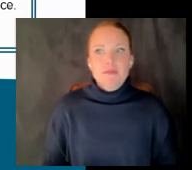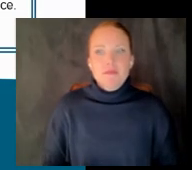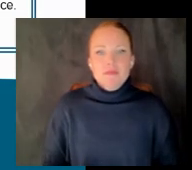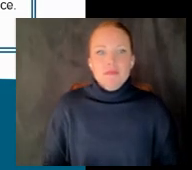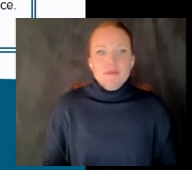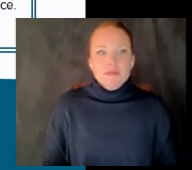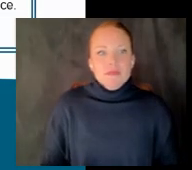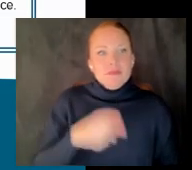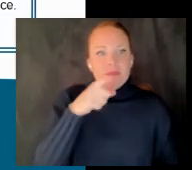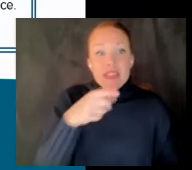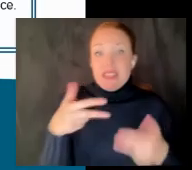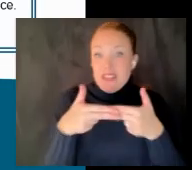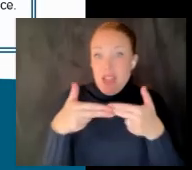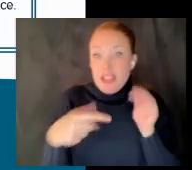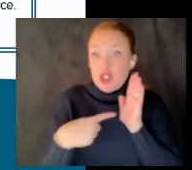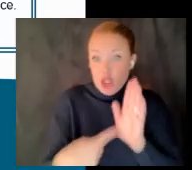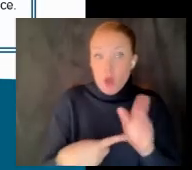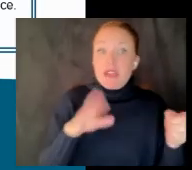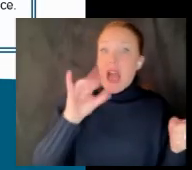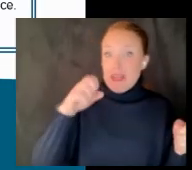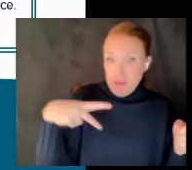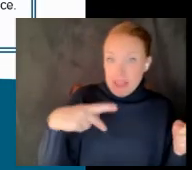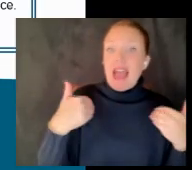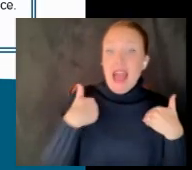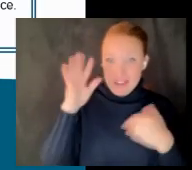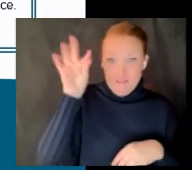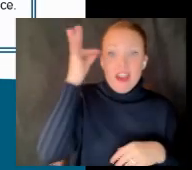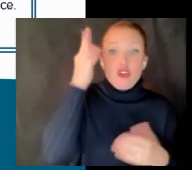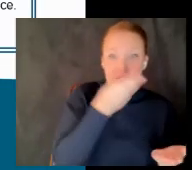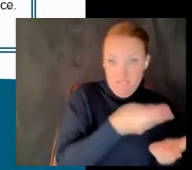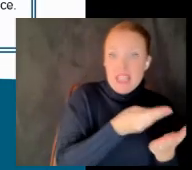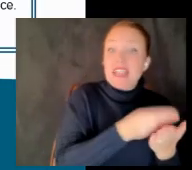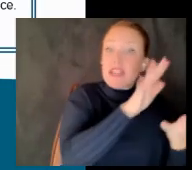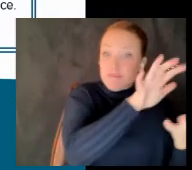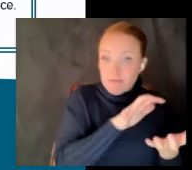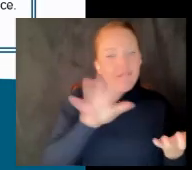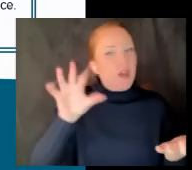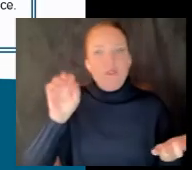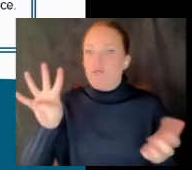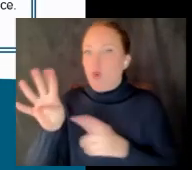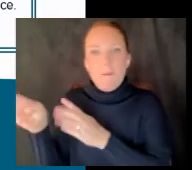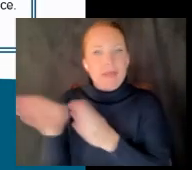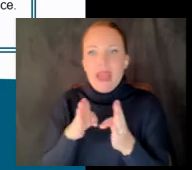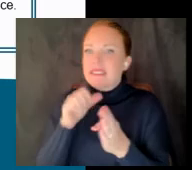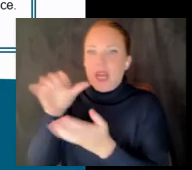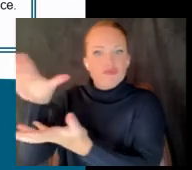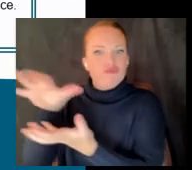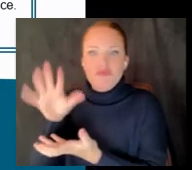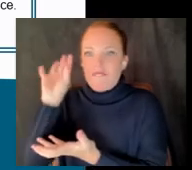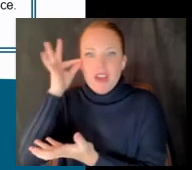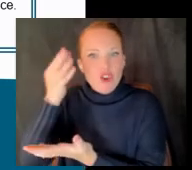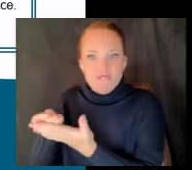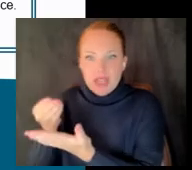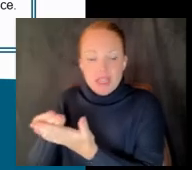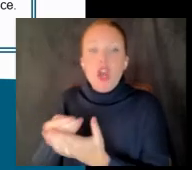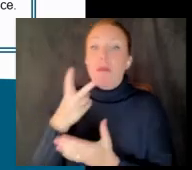This slide highlights that while an IEP receives federal funding, the 504 plan does not. However, both laws grant parents